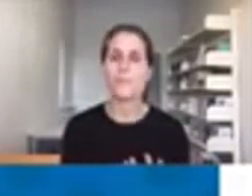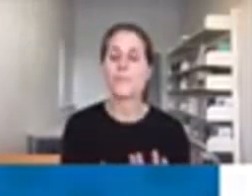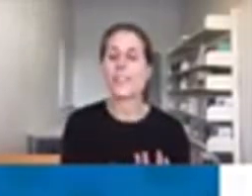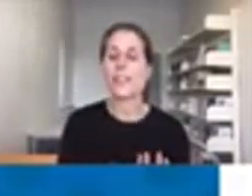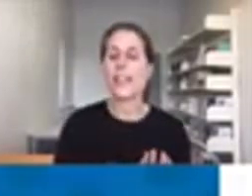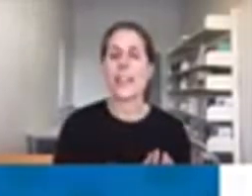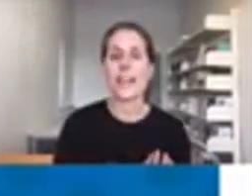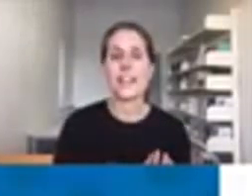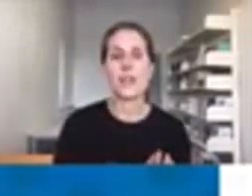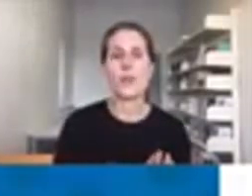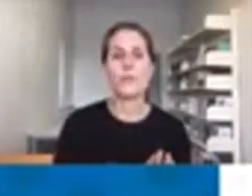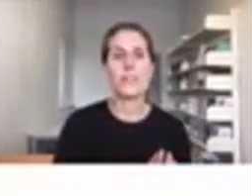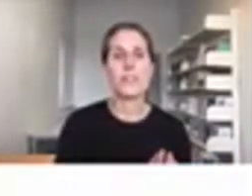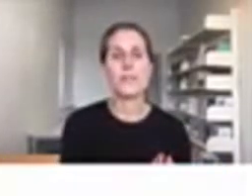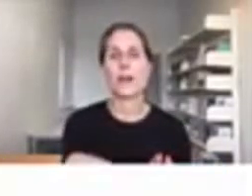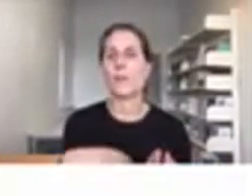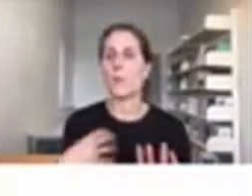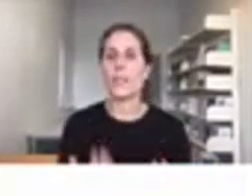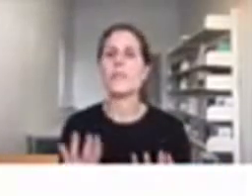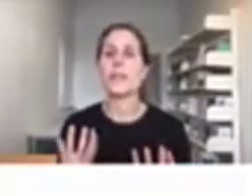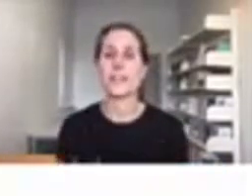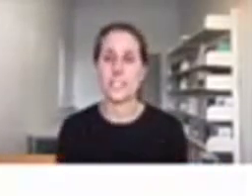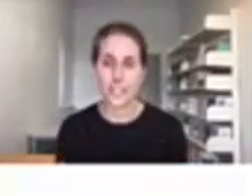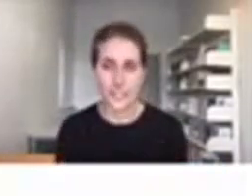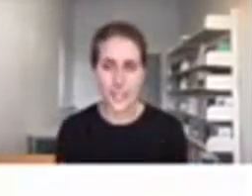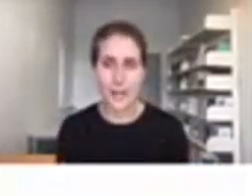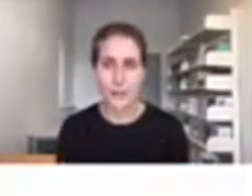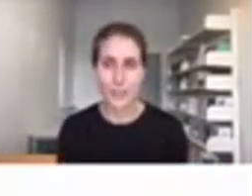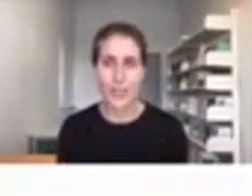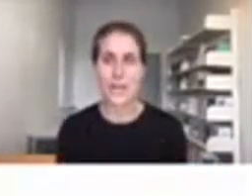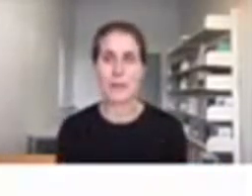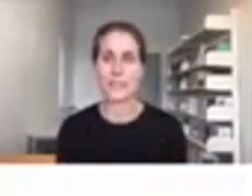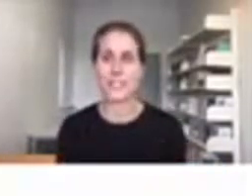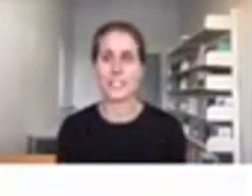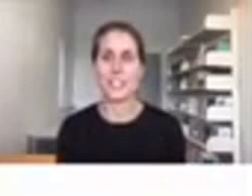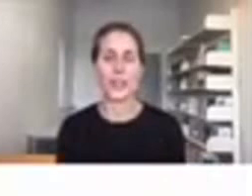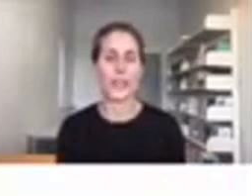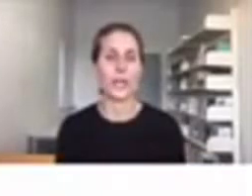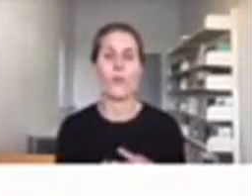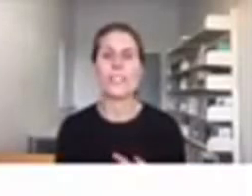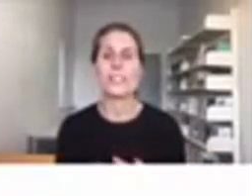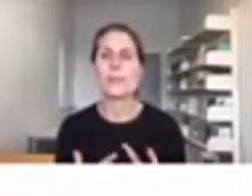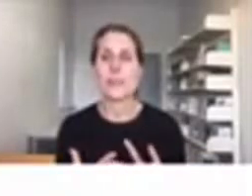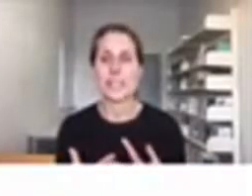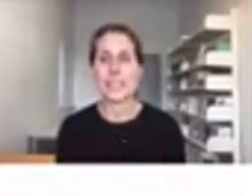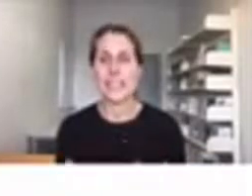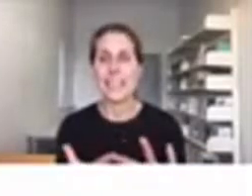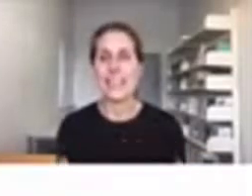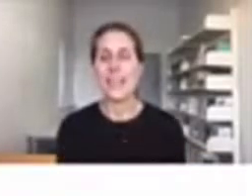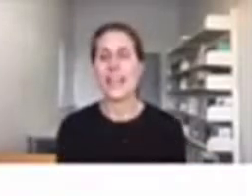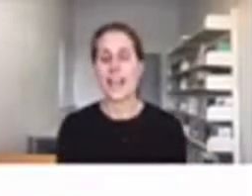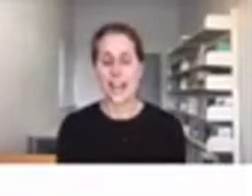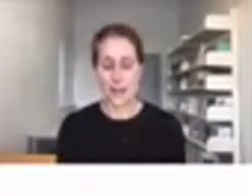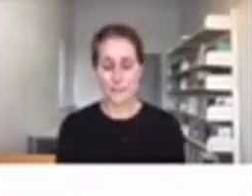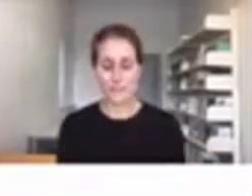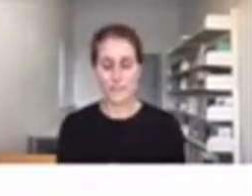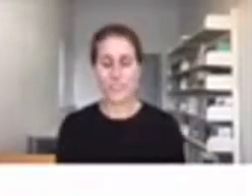Zealand. And I think when we think about, well, where do we actually start when thinking about teaching and learning? What are some of the key